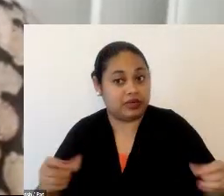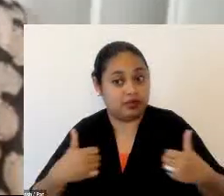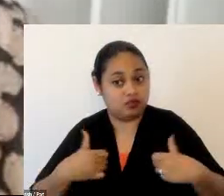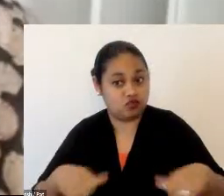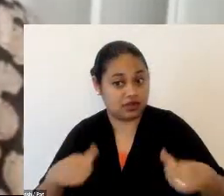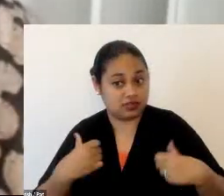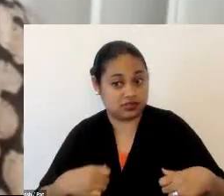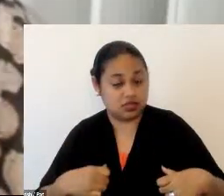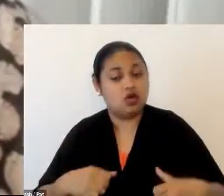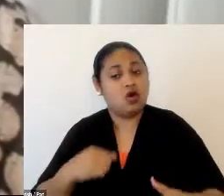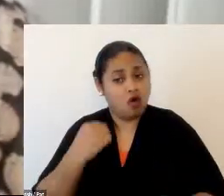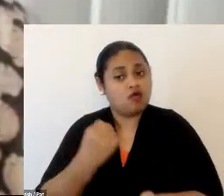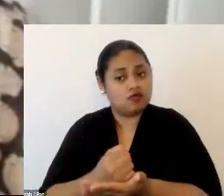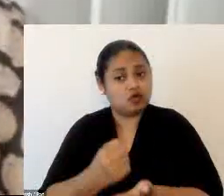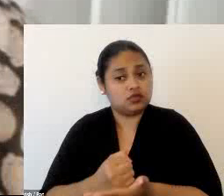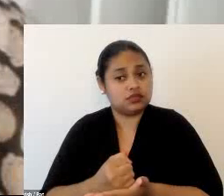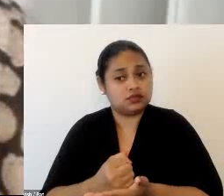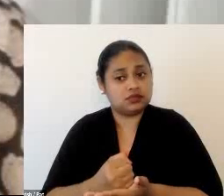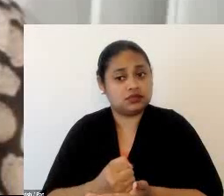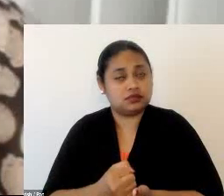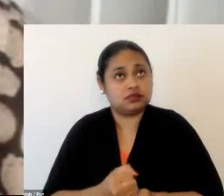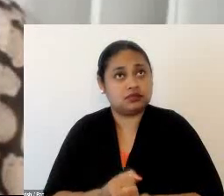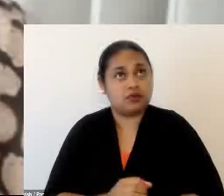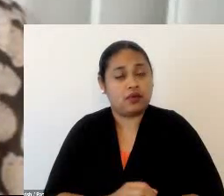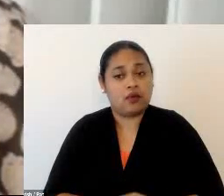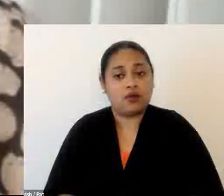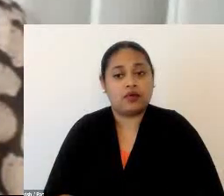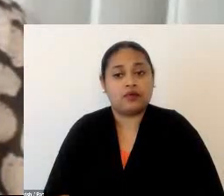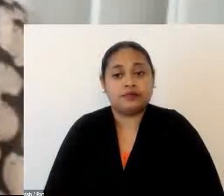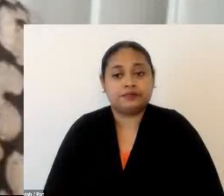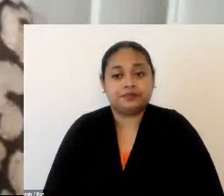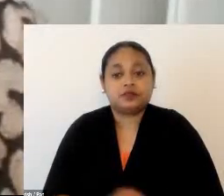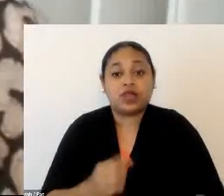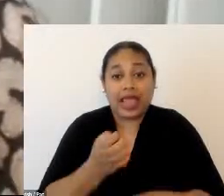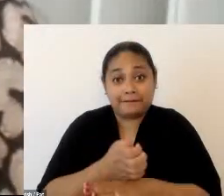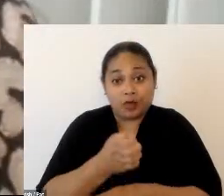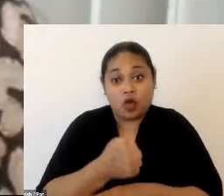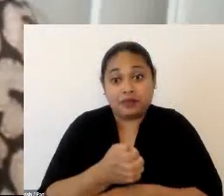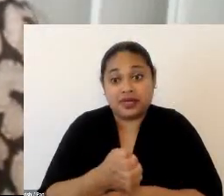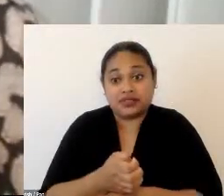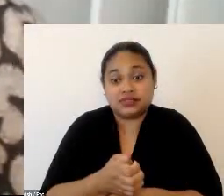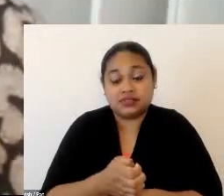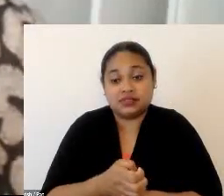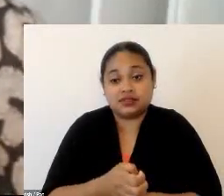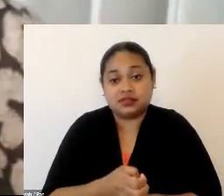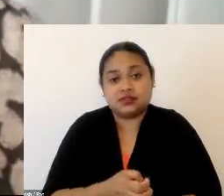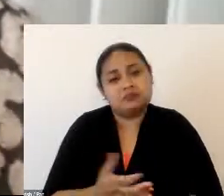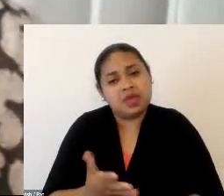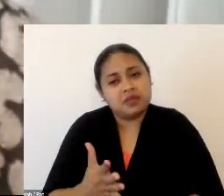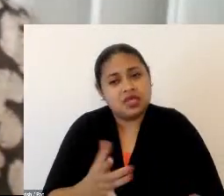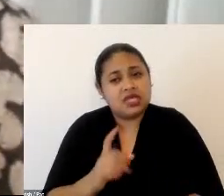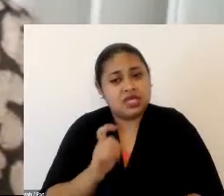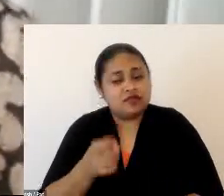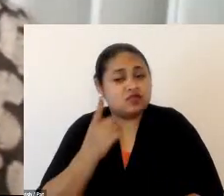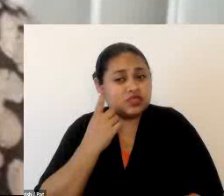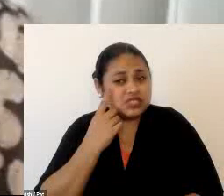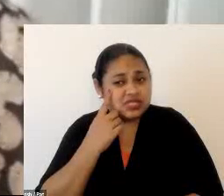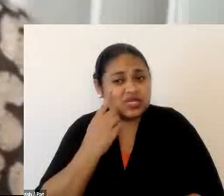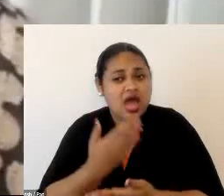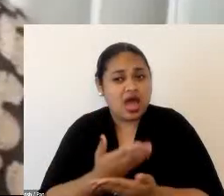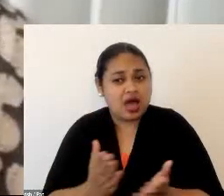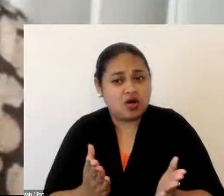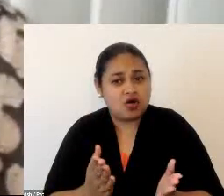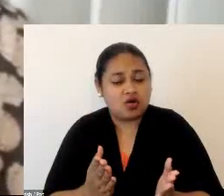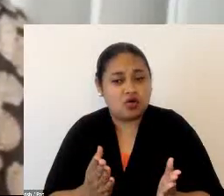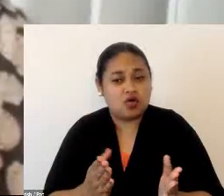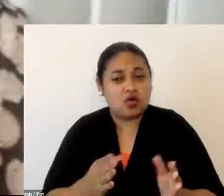areas, you know, for example, policing, judicial decisions or employment. I mean, also because now if you look at how judicial decisions are